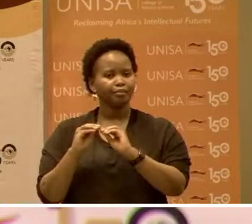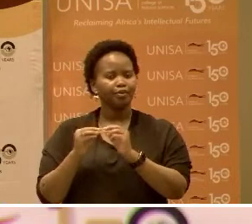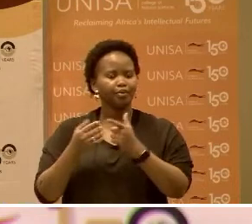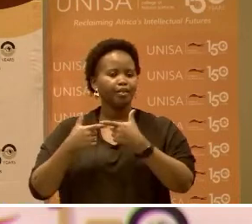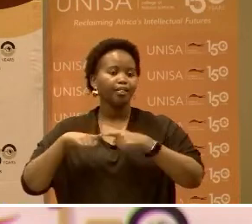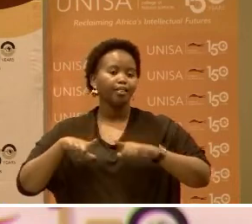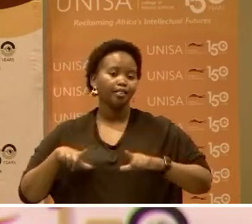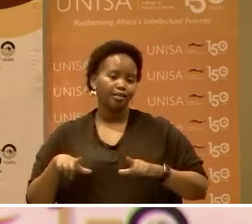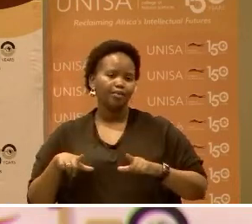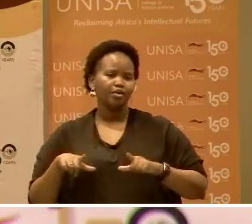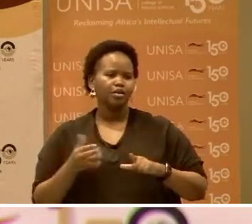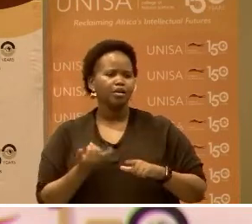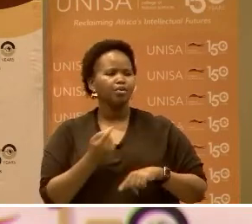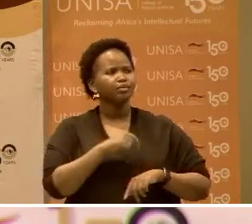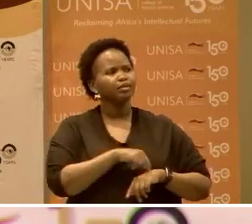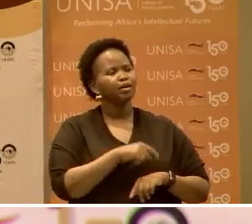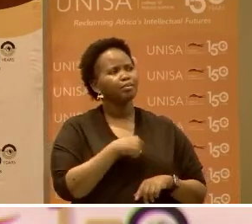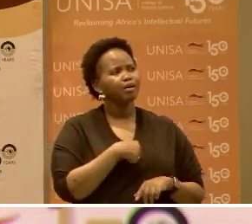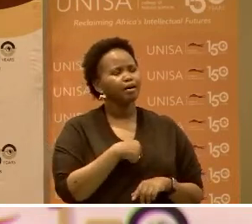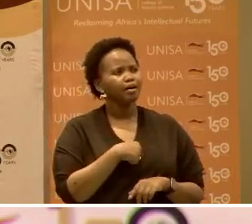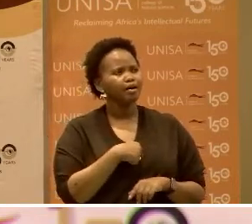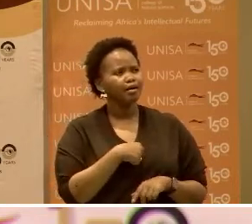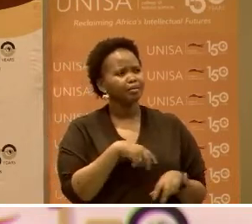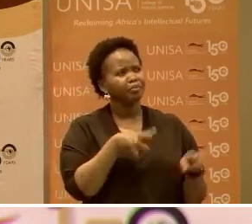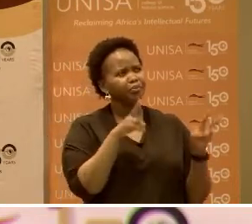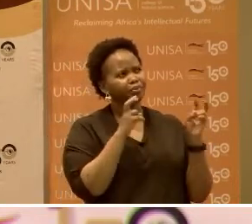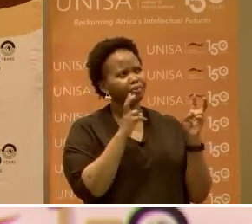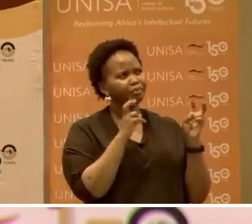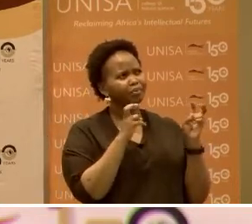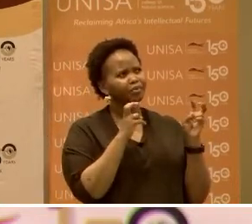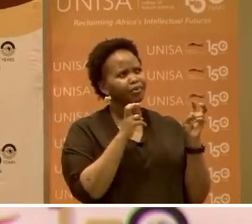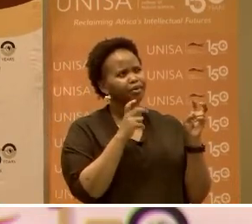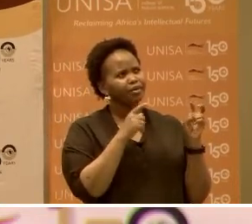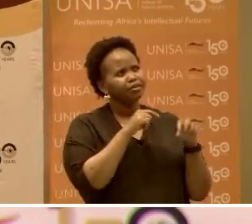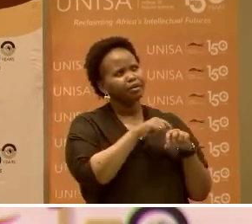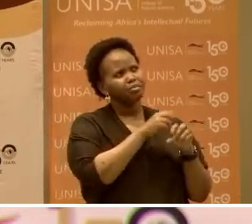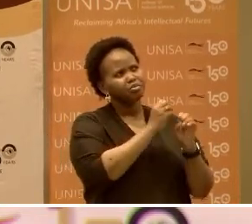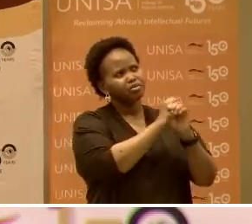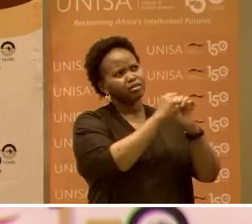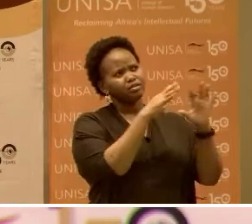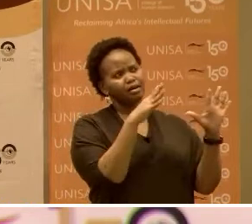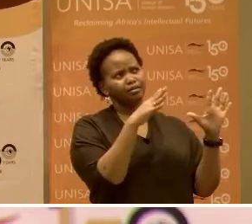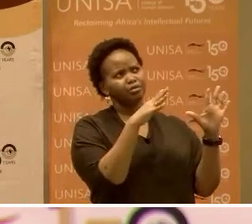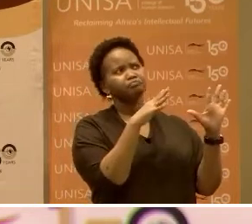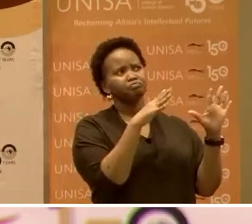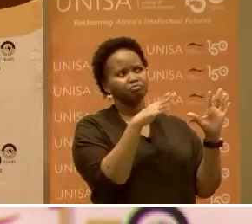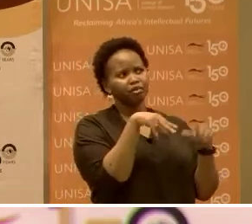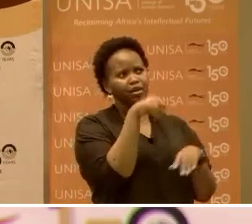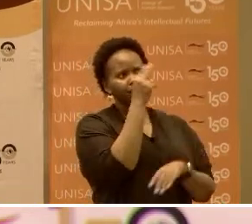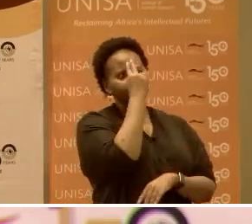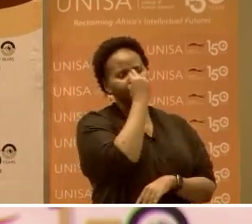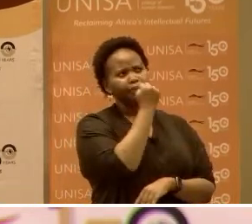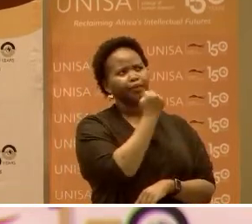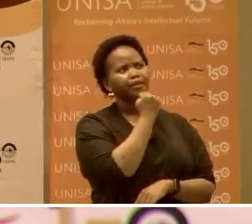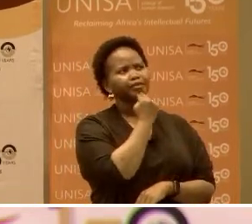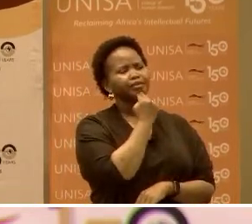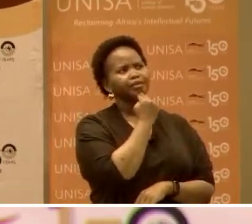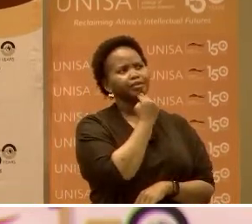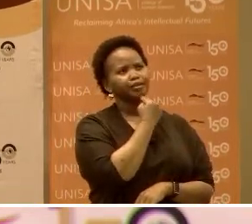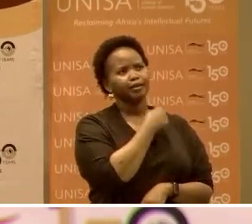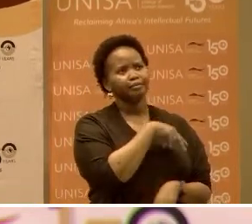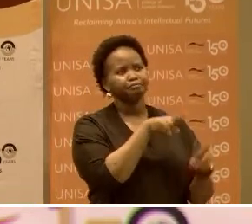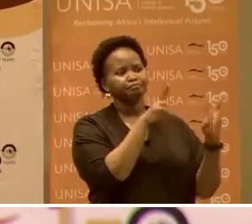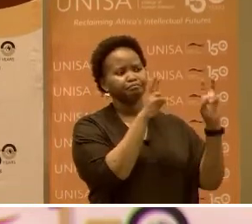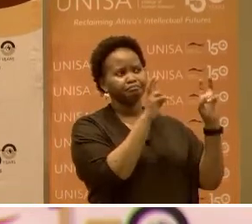attentively in the beginning of your presentation, the picture that was painted about the loss